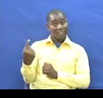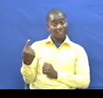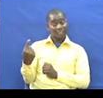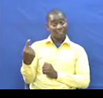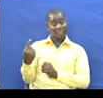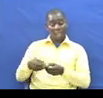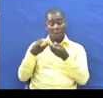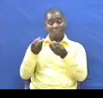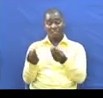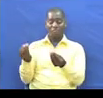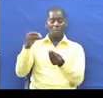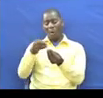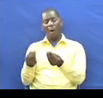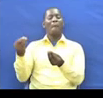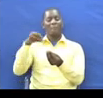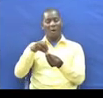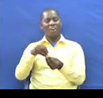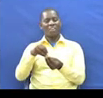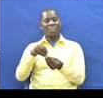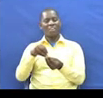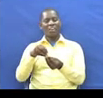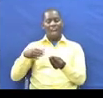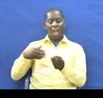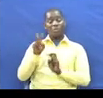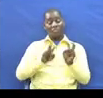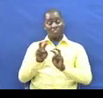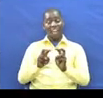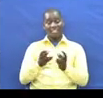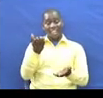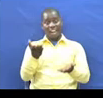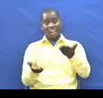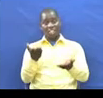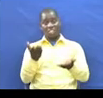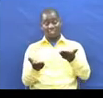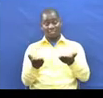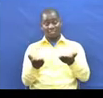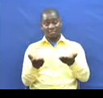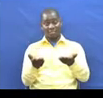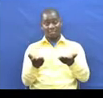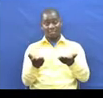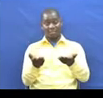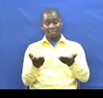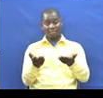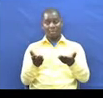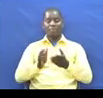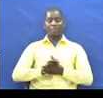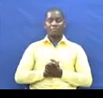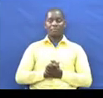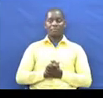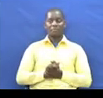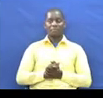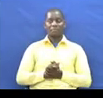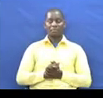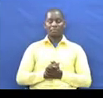5, 1. Let me give you one more, not only one. State whether the following relations